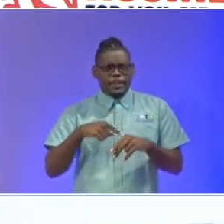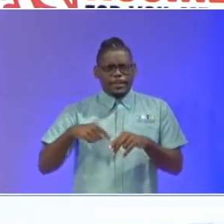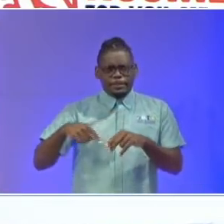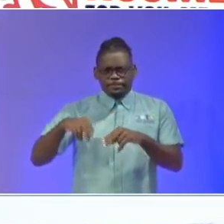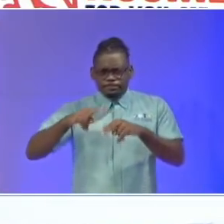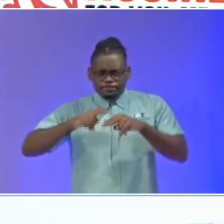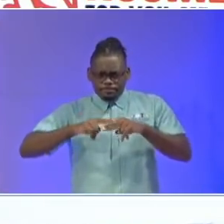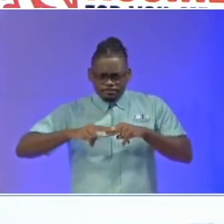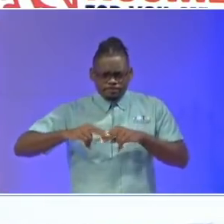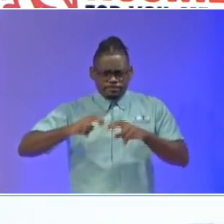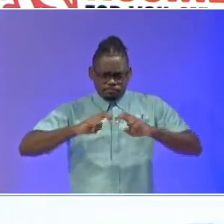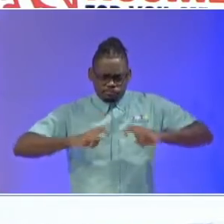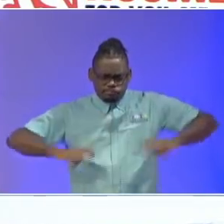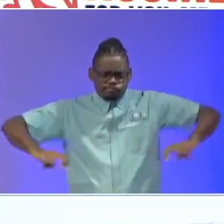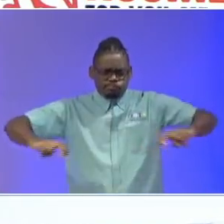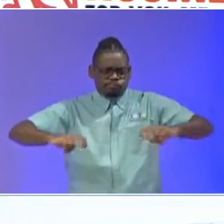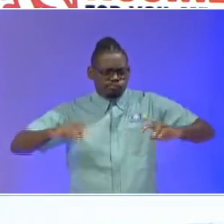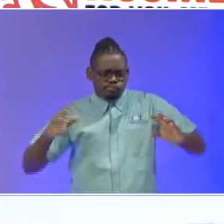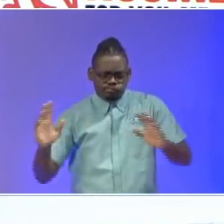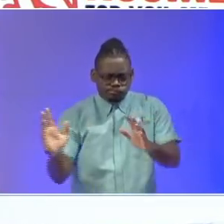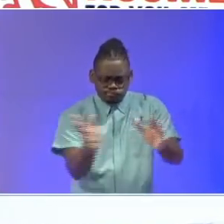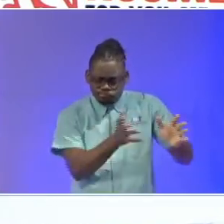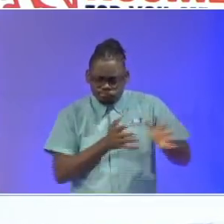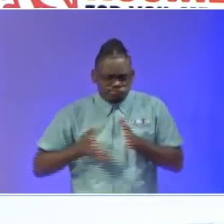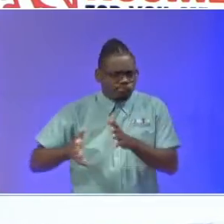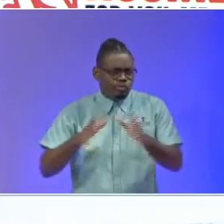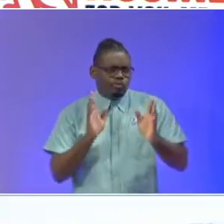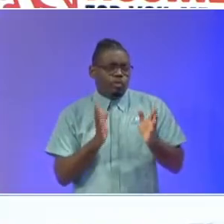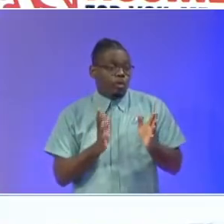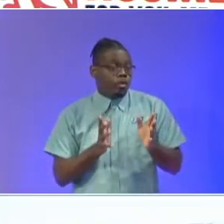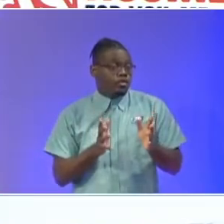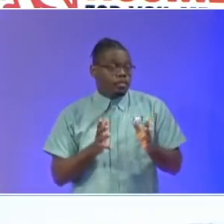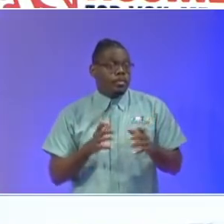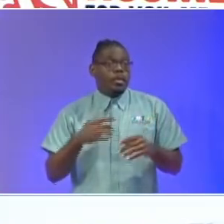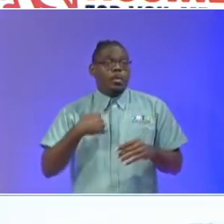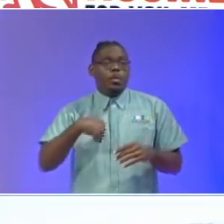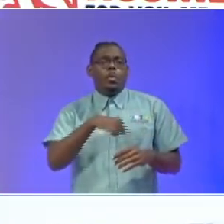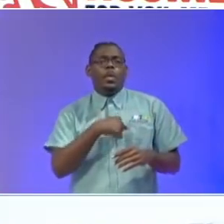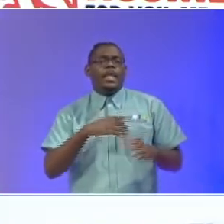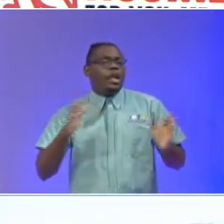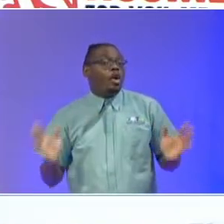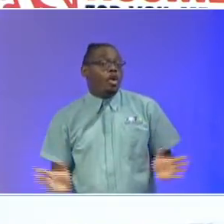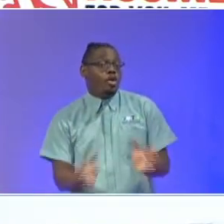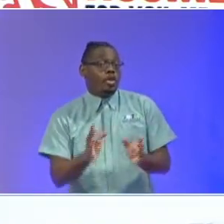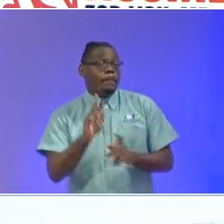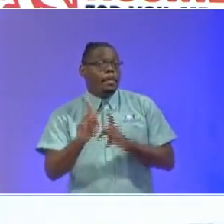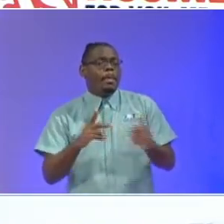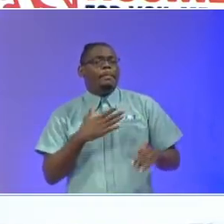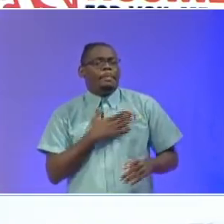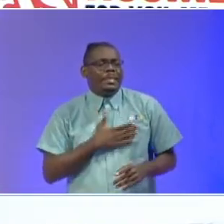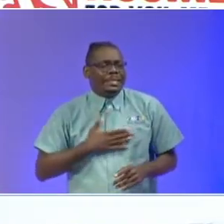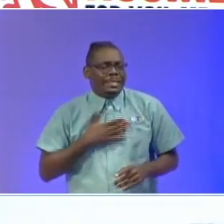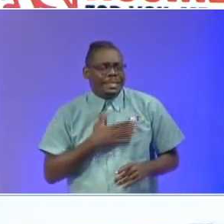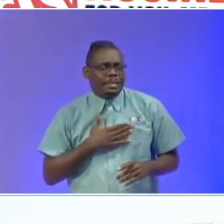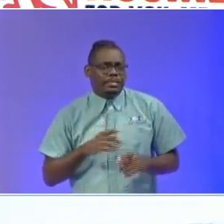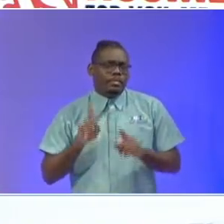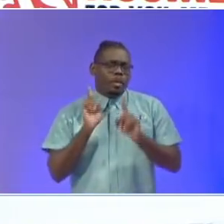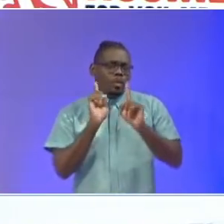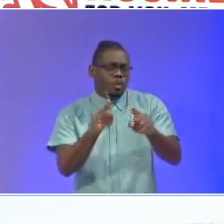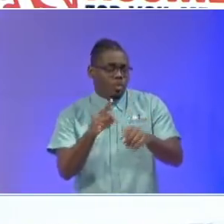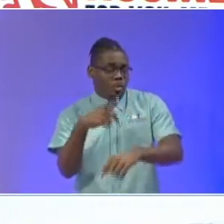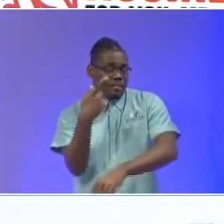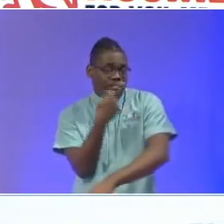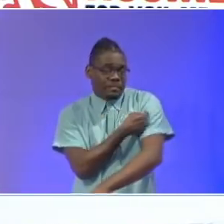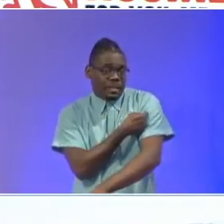just encourage people to get vaccinated for all the reasons we have been putting forward. It saves lives.